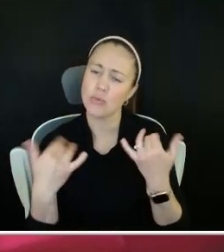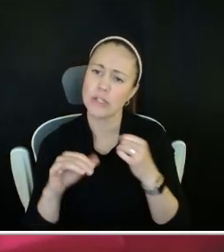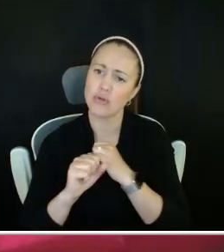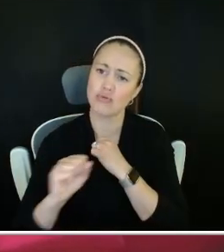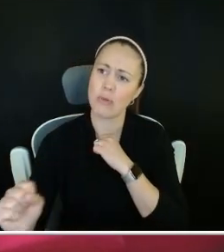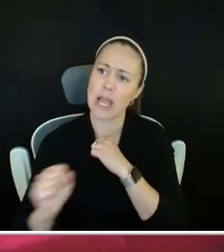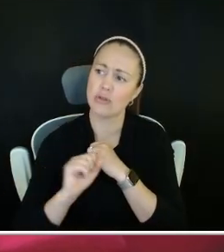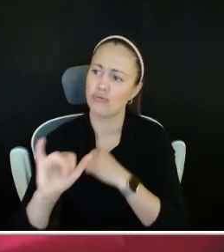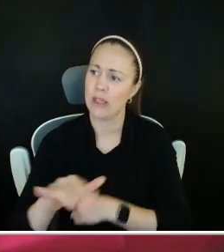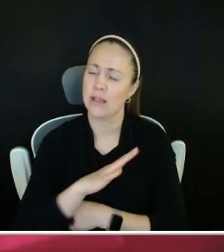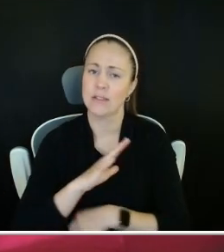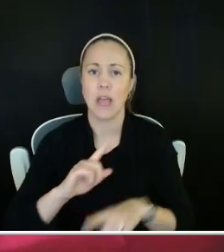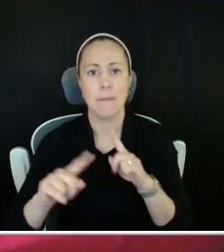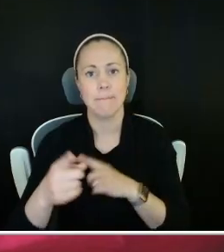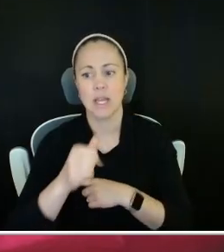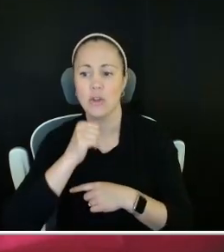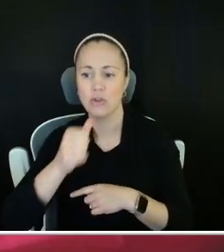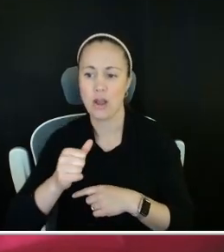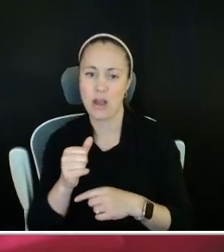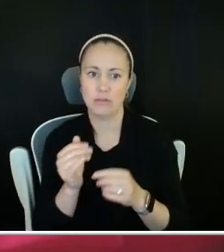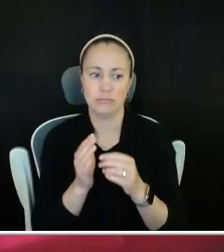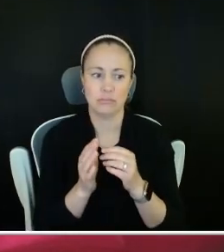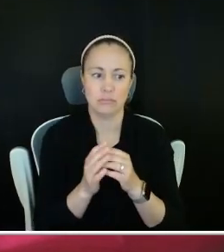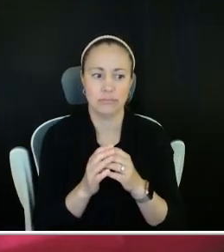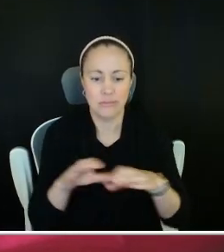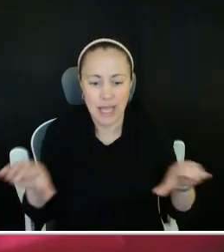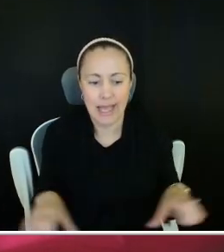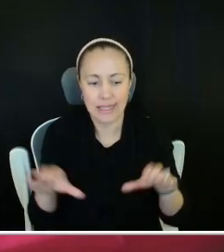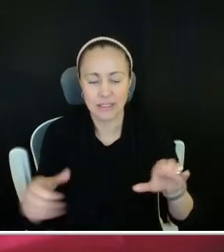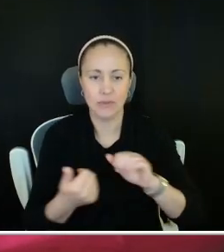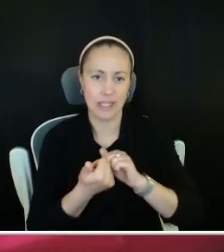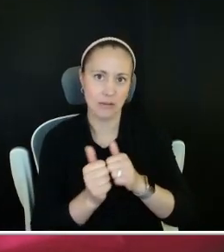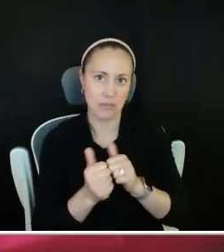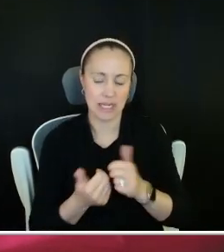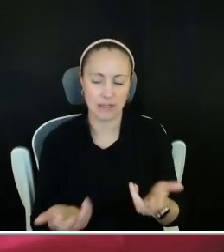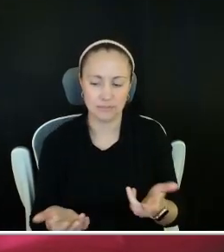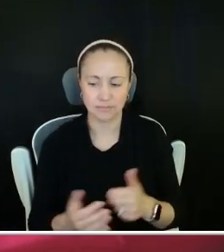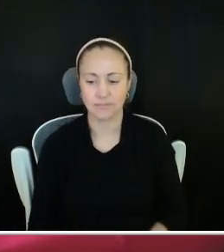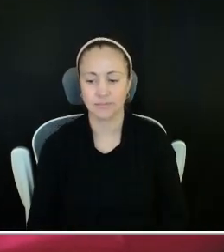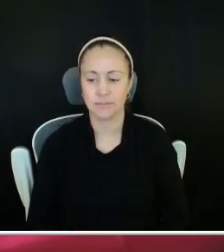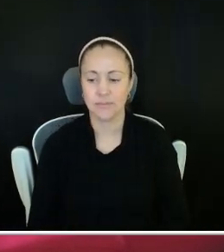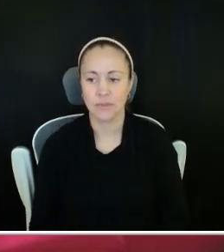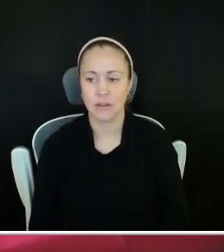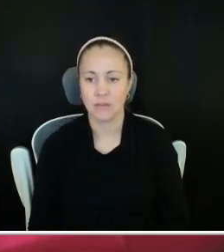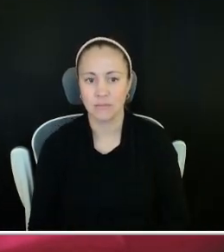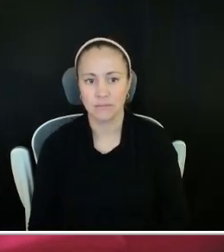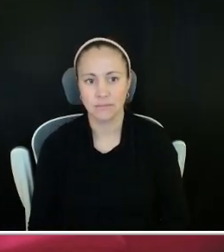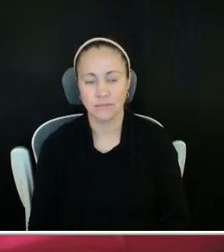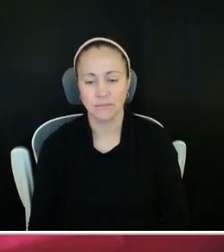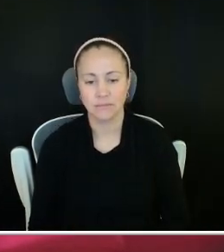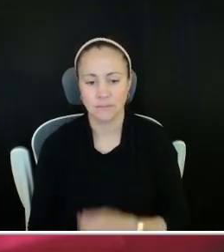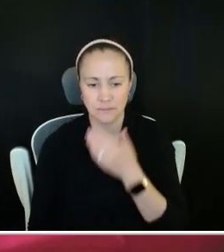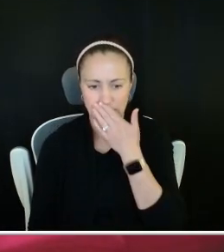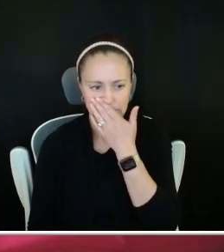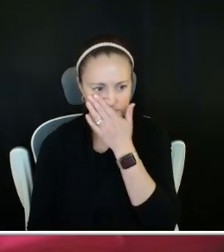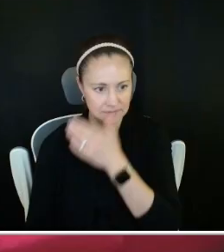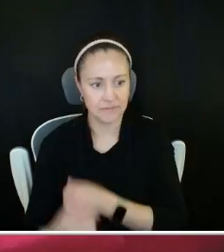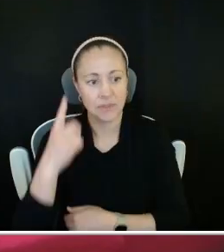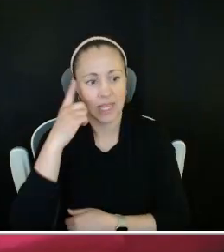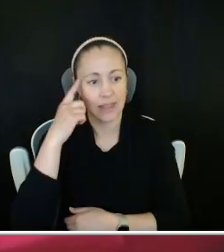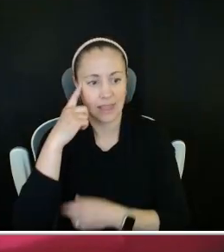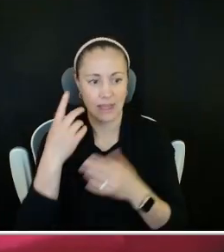things, but you're not actively competing. And I think, in this day and age